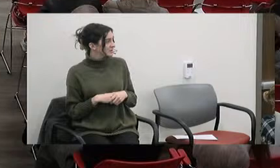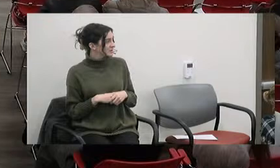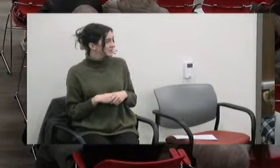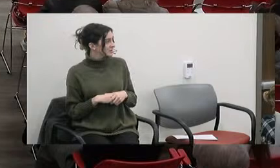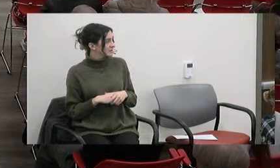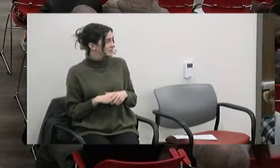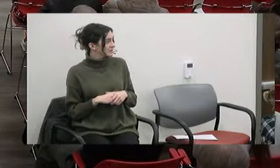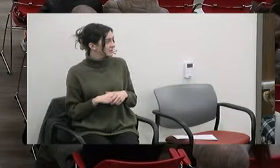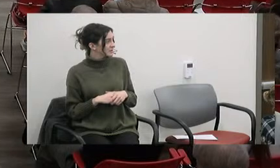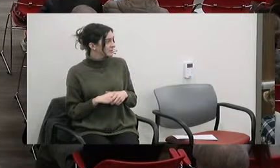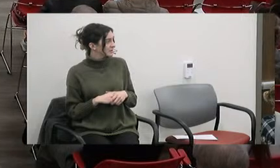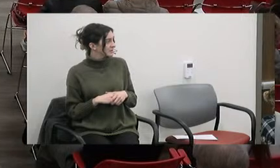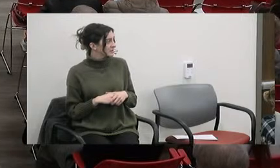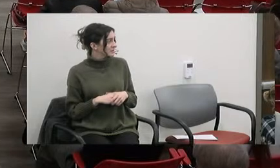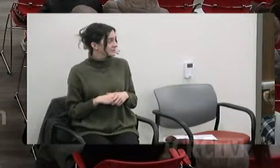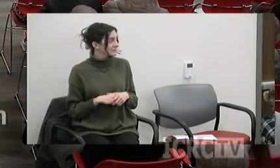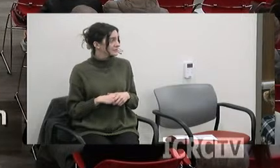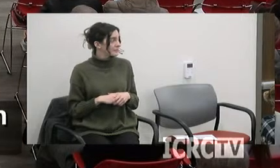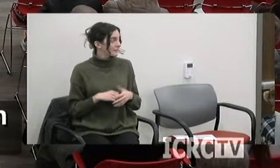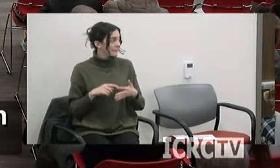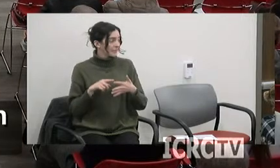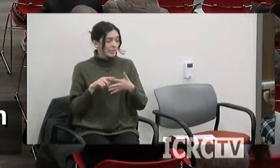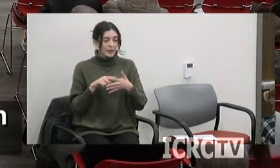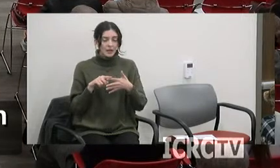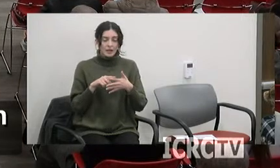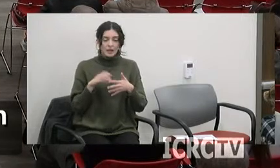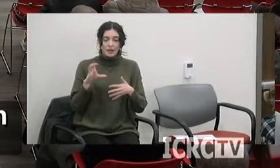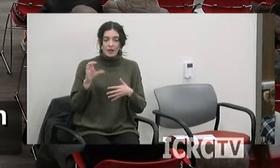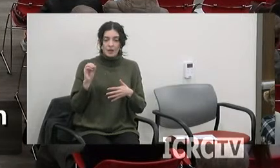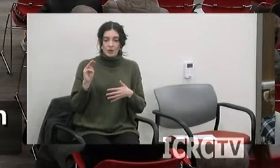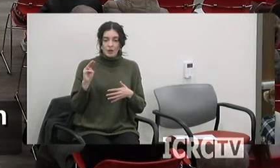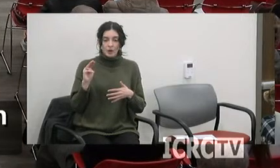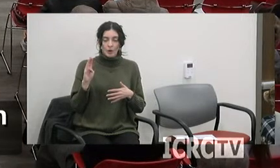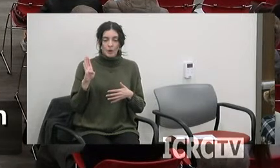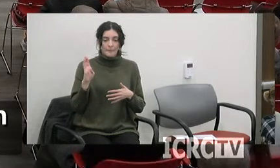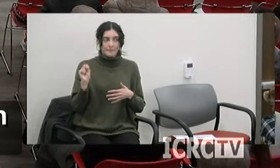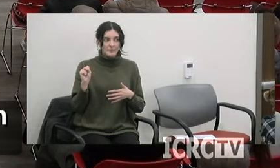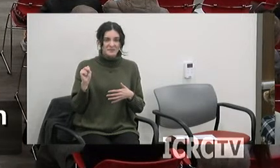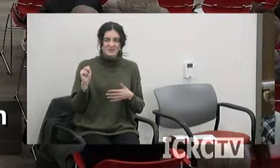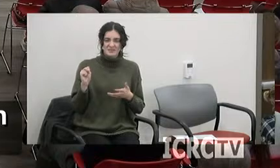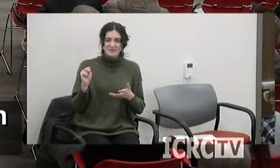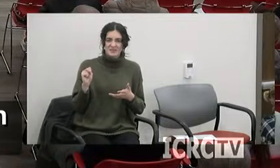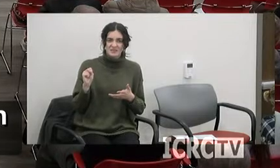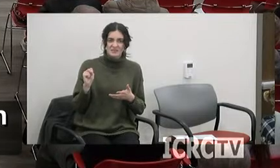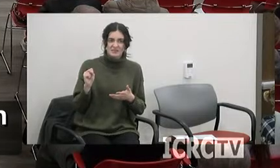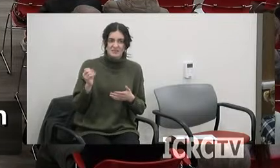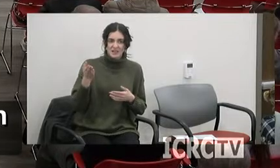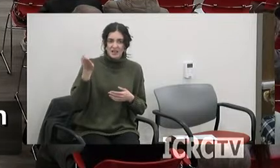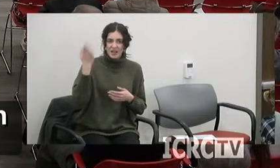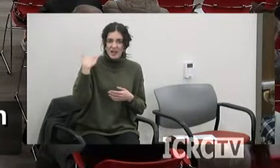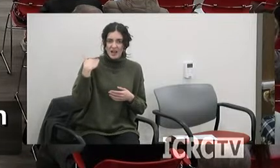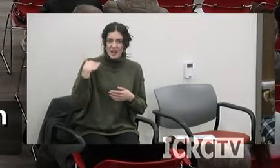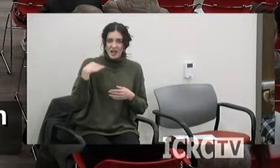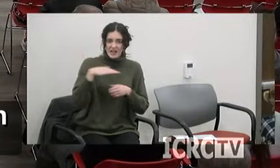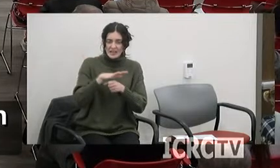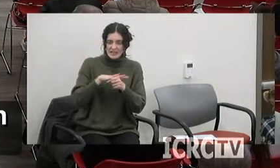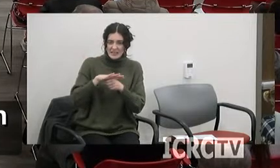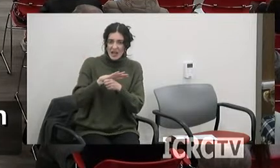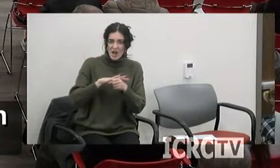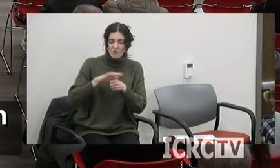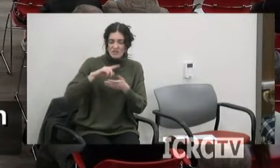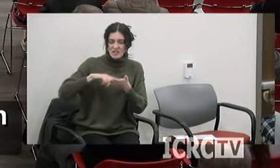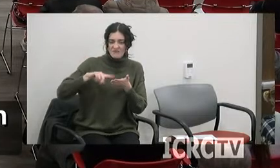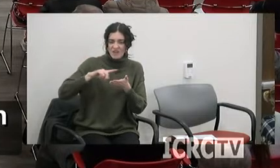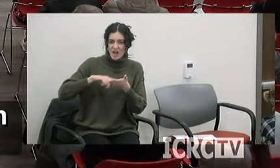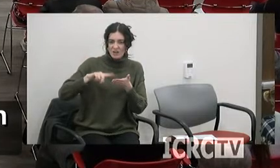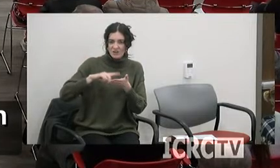Dave, do you have one? Go ahead. What did we learn, John, about the county valuations with the revenue